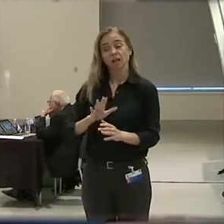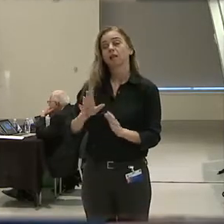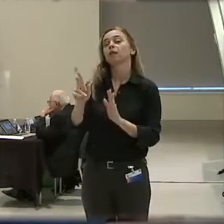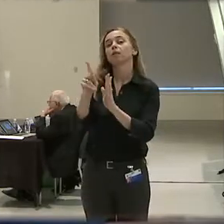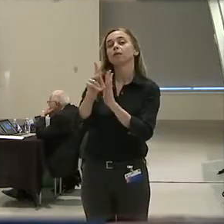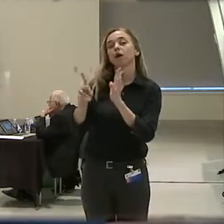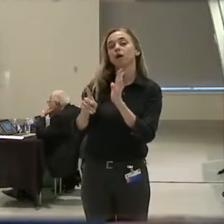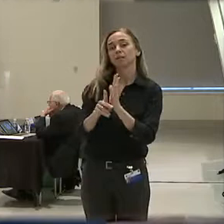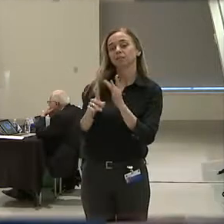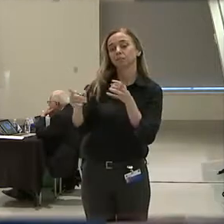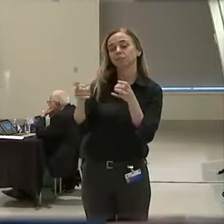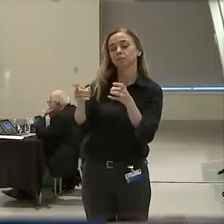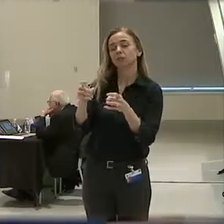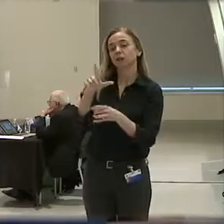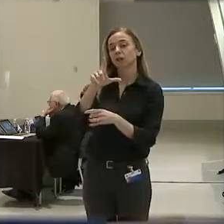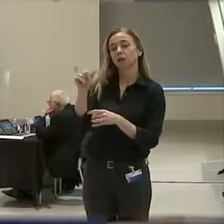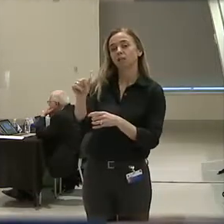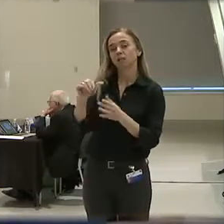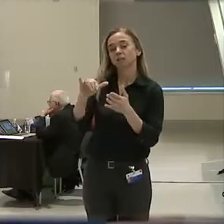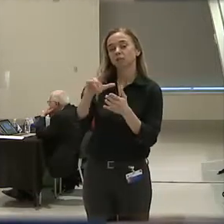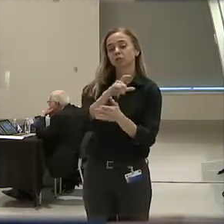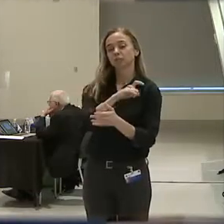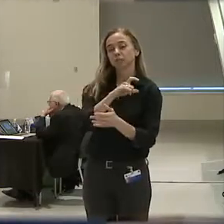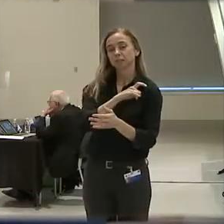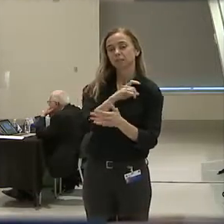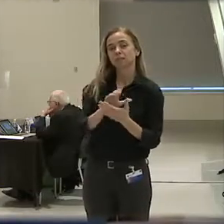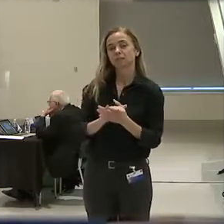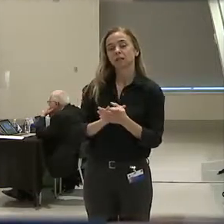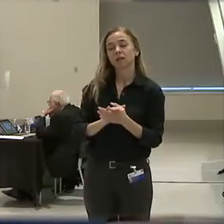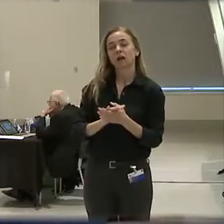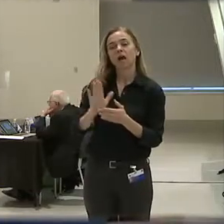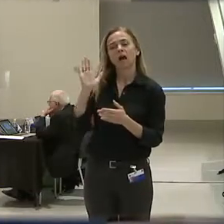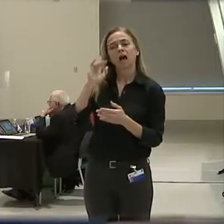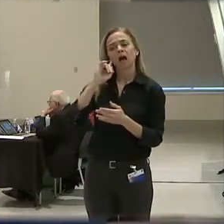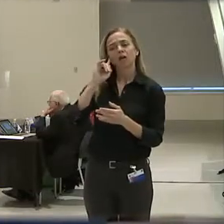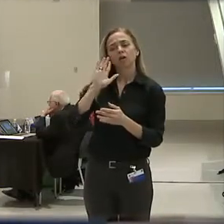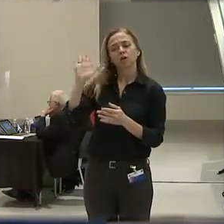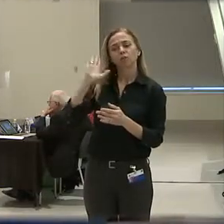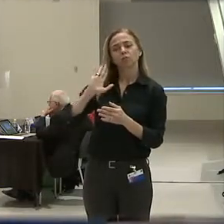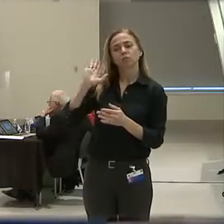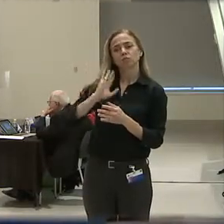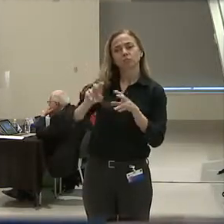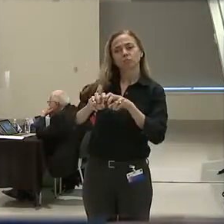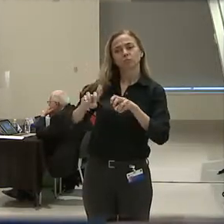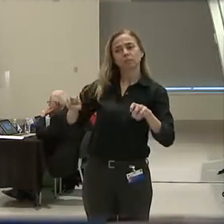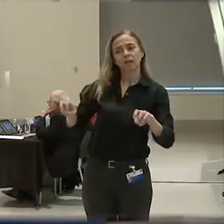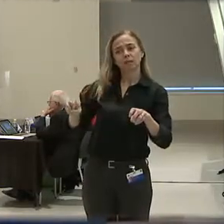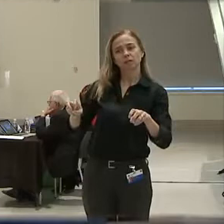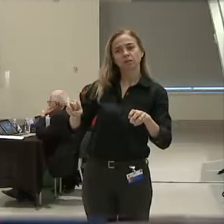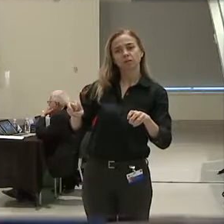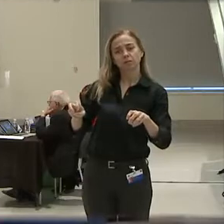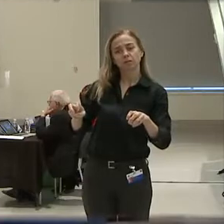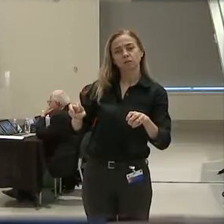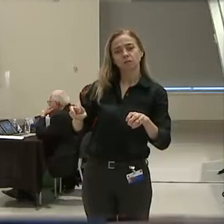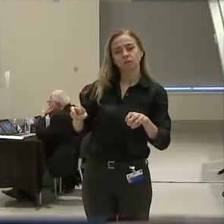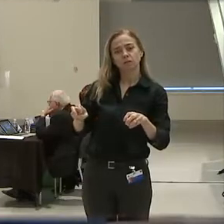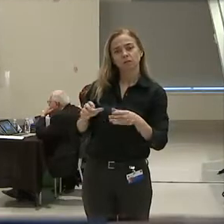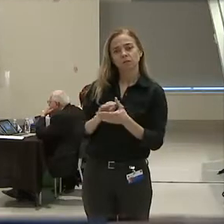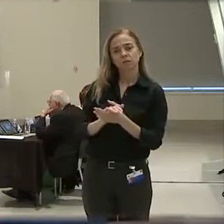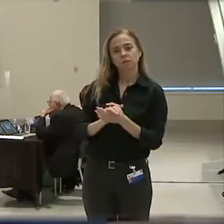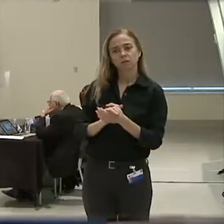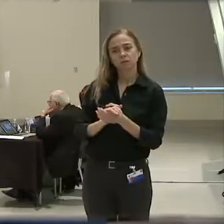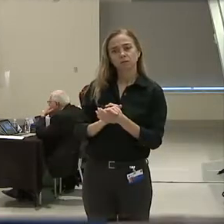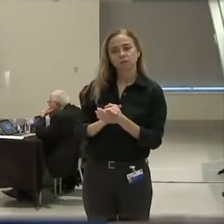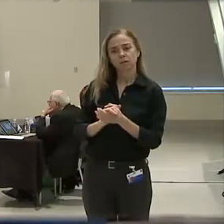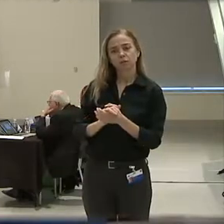Los Angeles Police Department. So I heard in your prior panel discussion talk about shooting at moving vehicles or shooting at